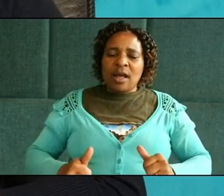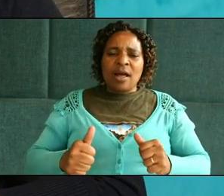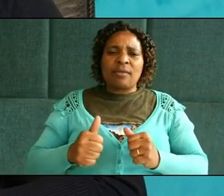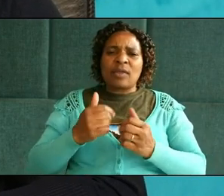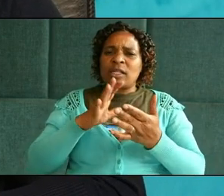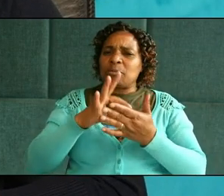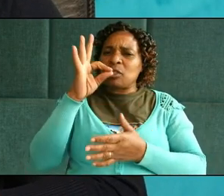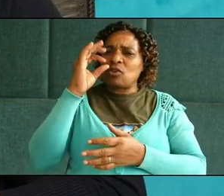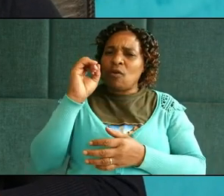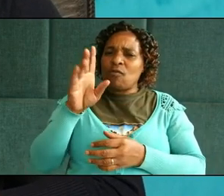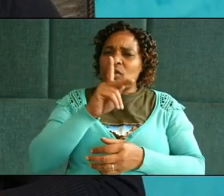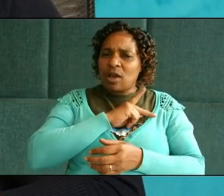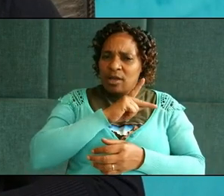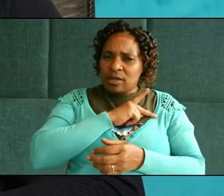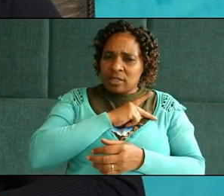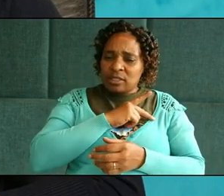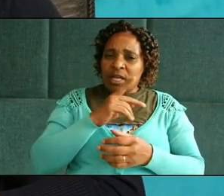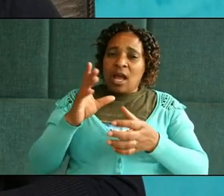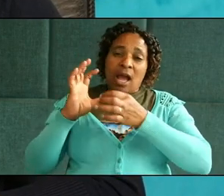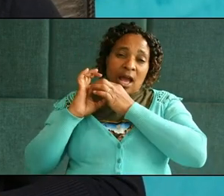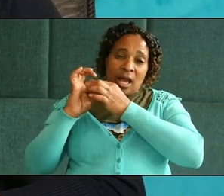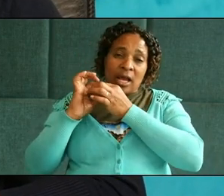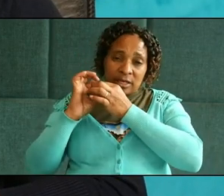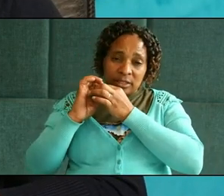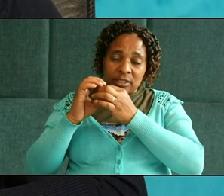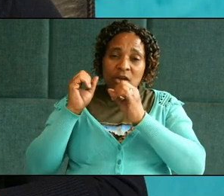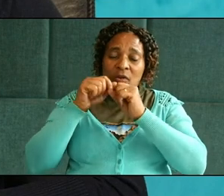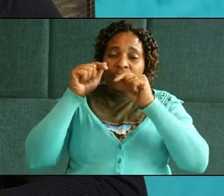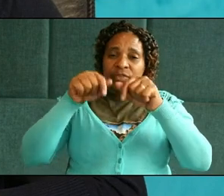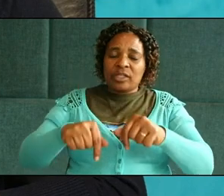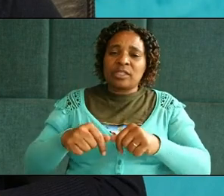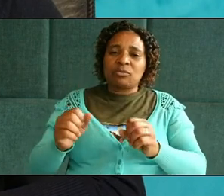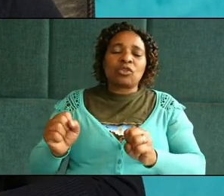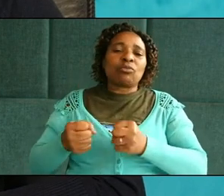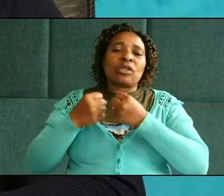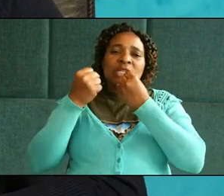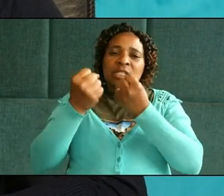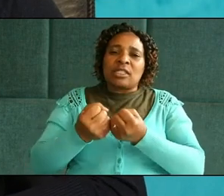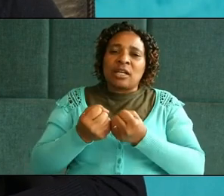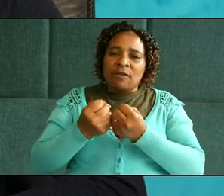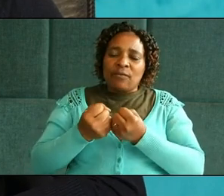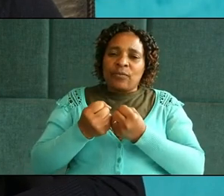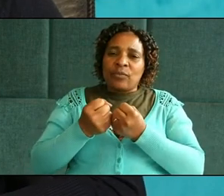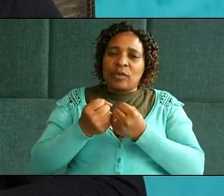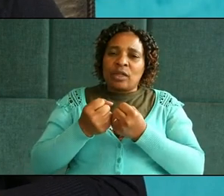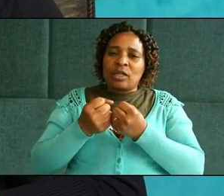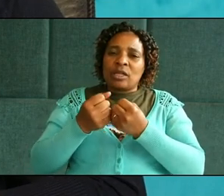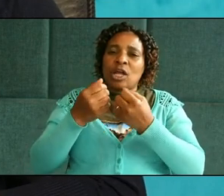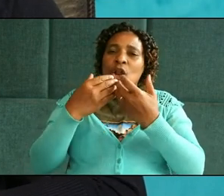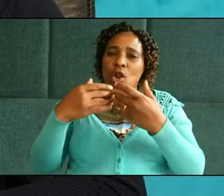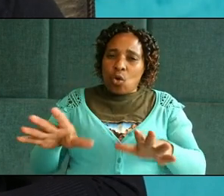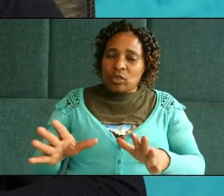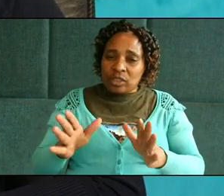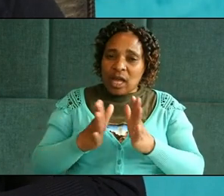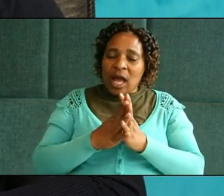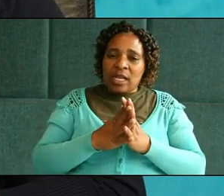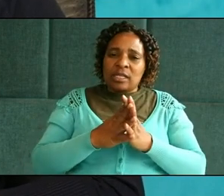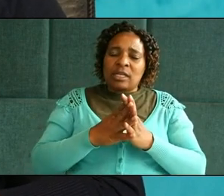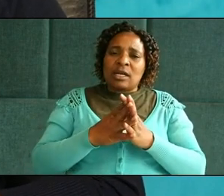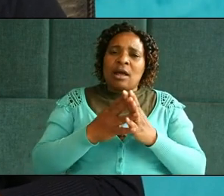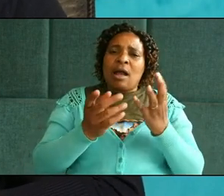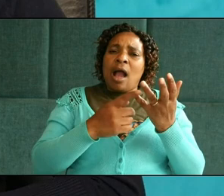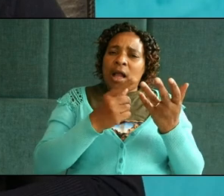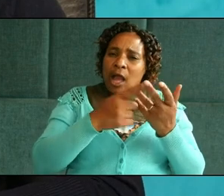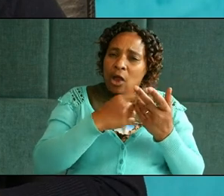spirit of kindness, a courteous, forbearing deportment may save the erring and heal the multitude of sin, so